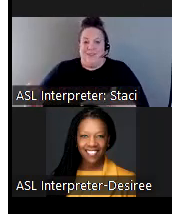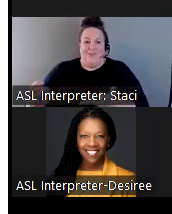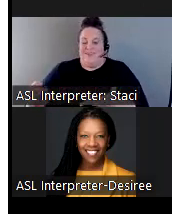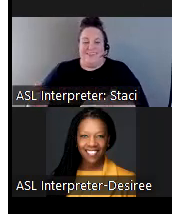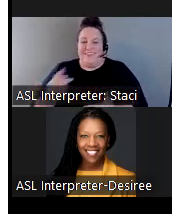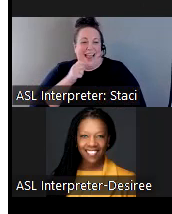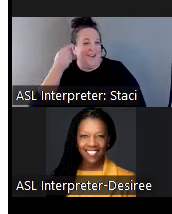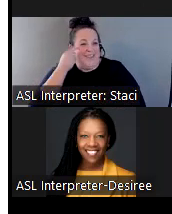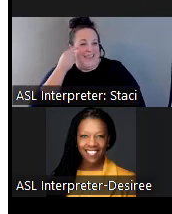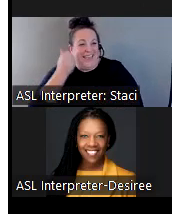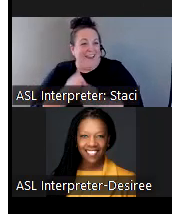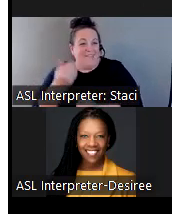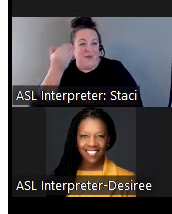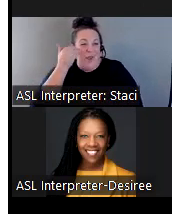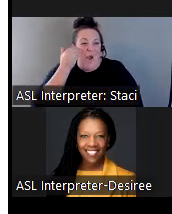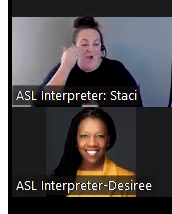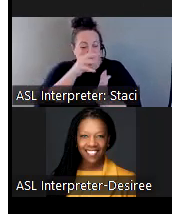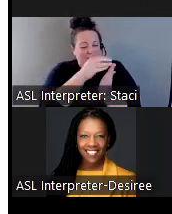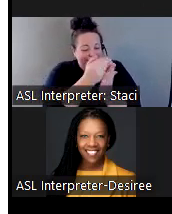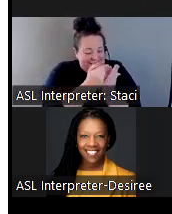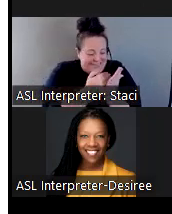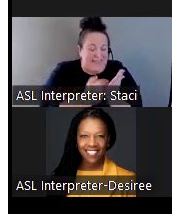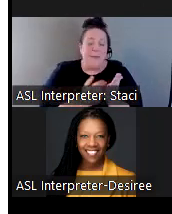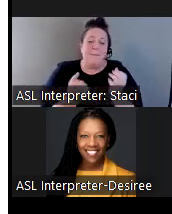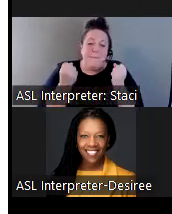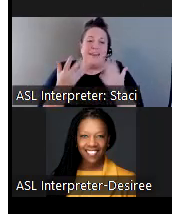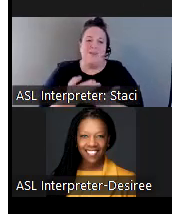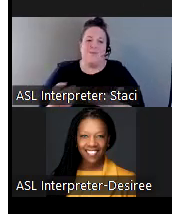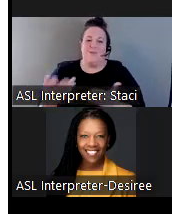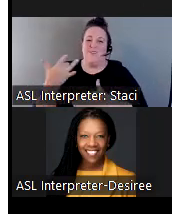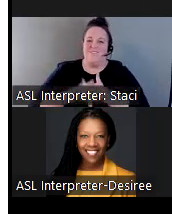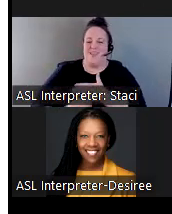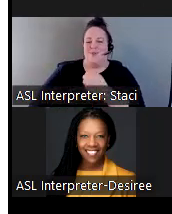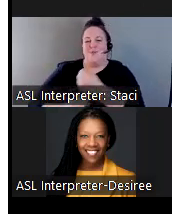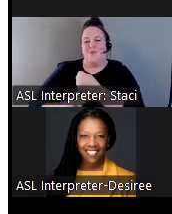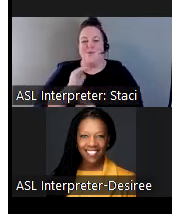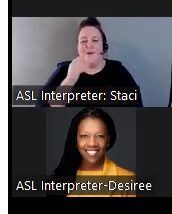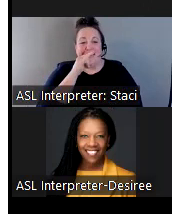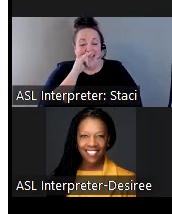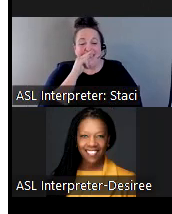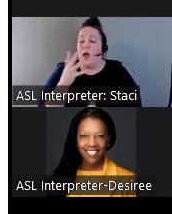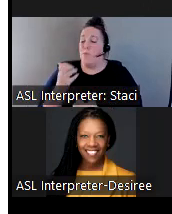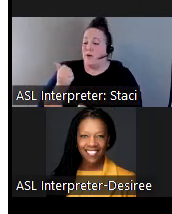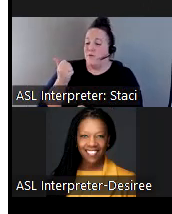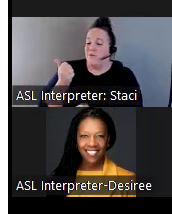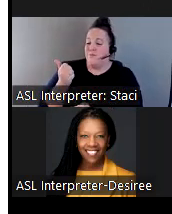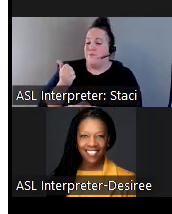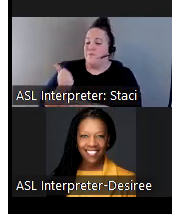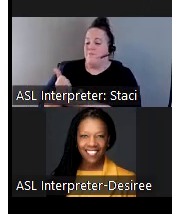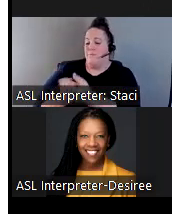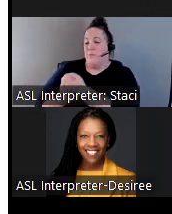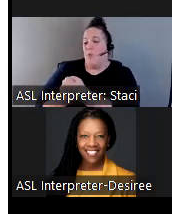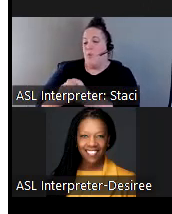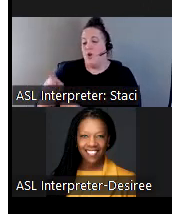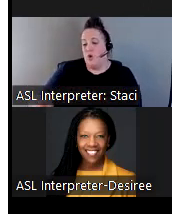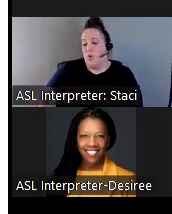think everybody knew how many were available in Texas to support our children. And we want to support you too. We know